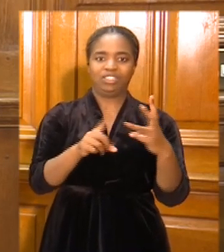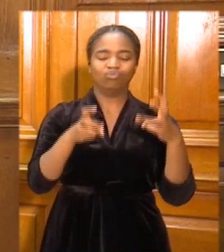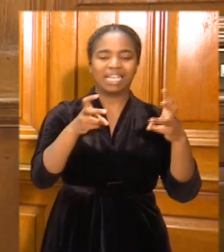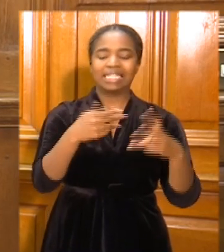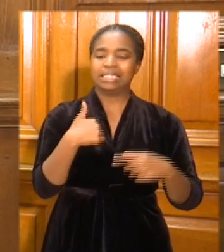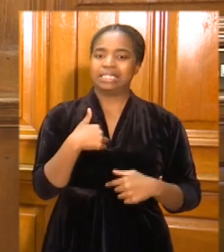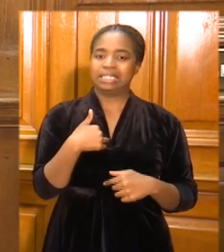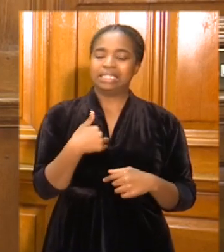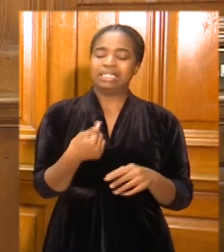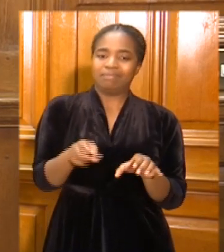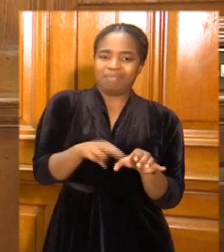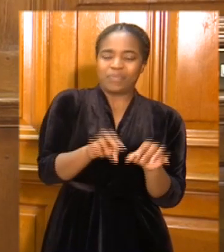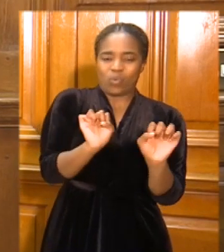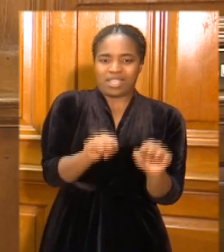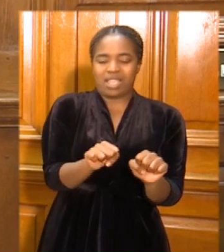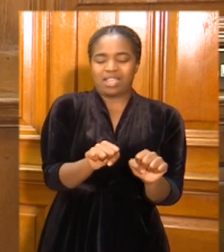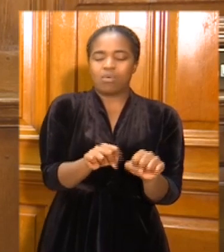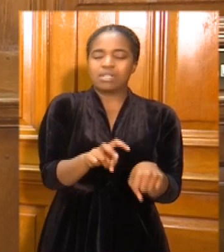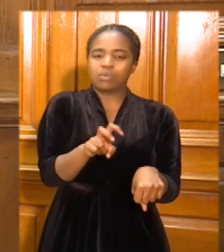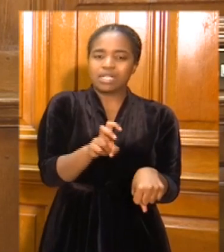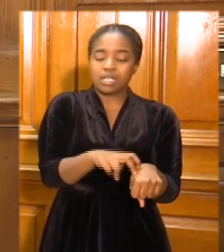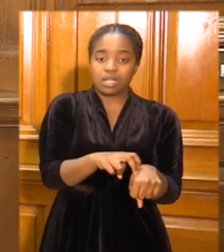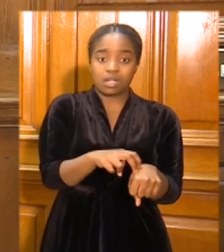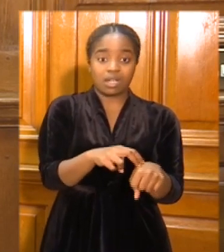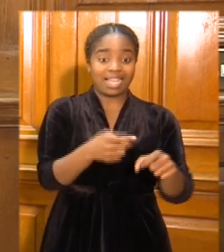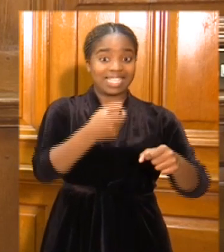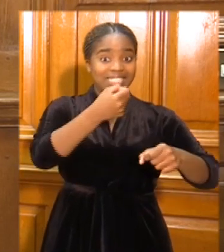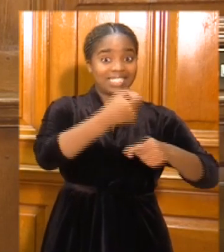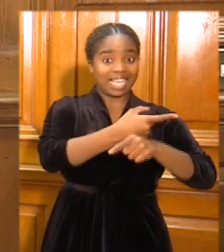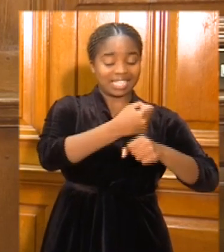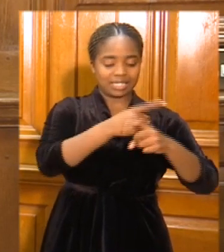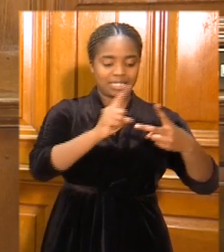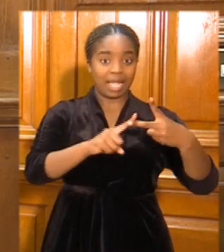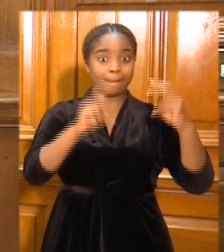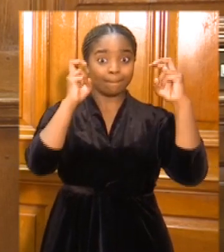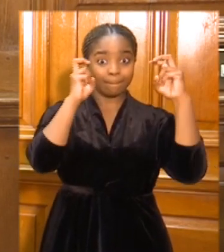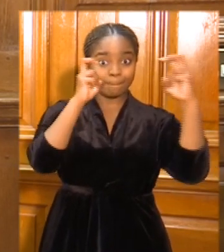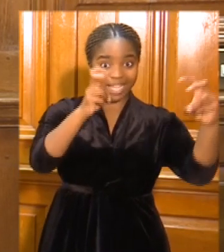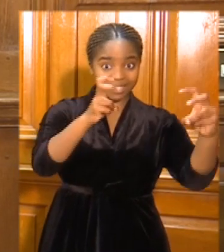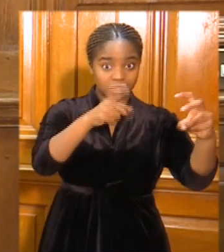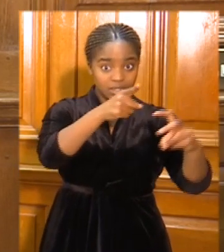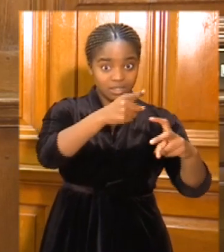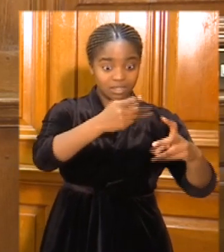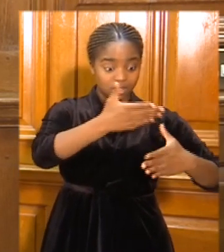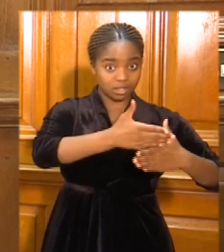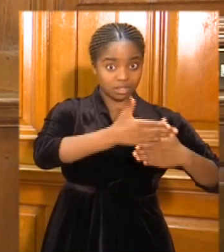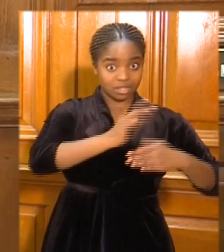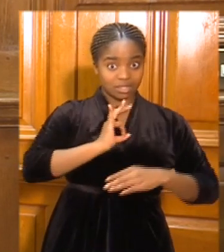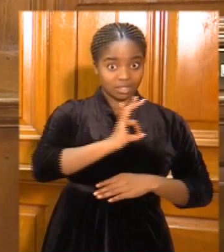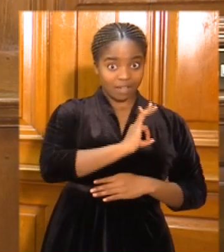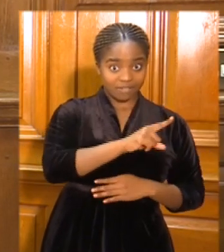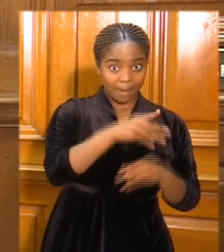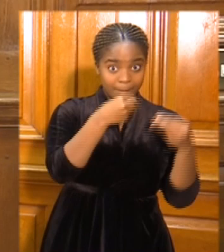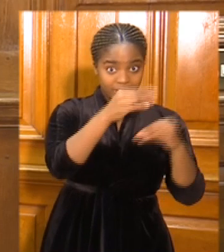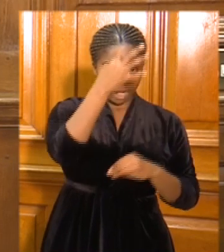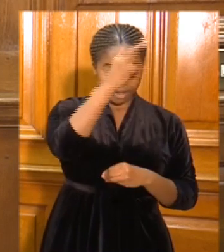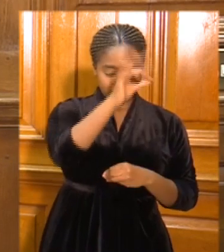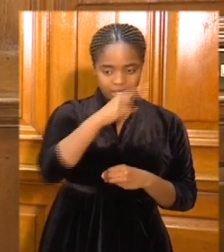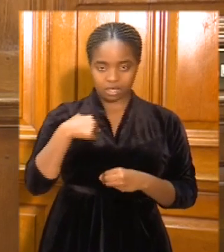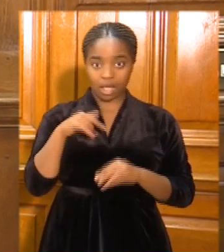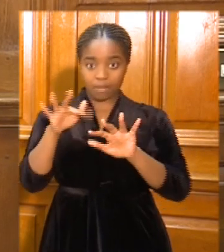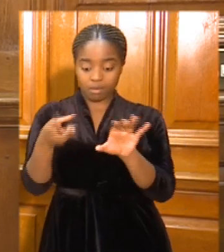to have a partnership between commuters, taxi and bus operators, business and government to